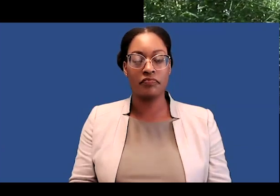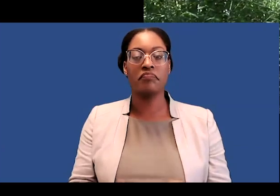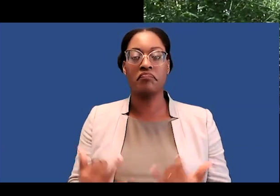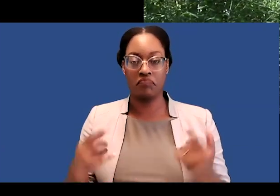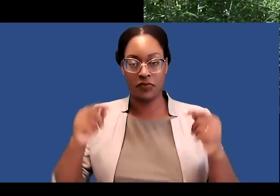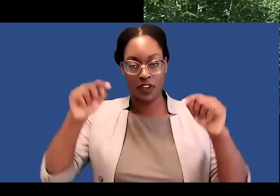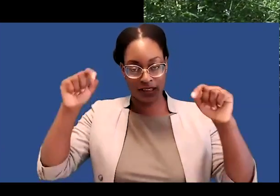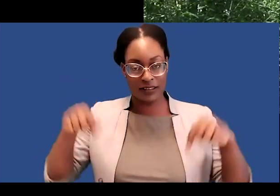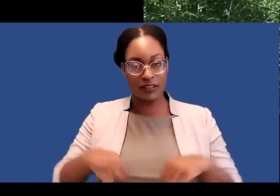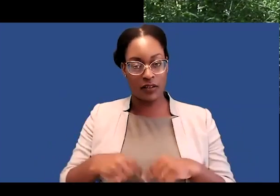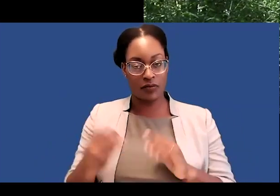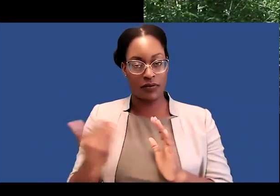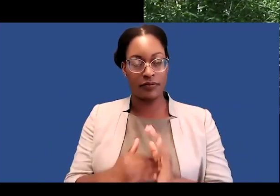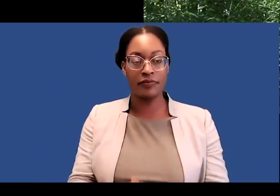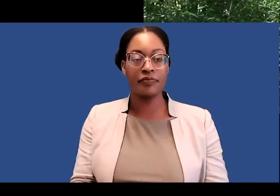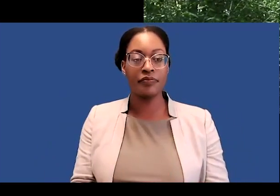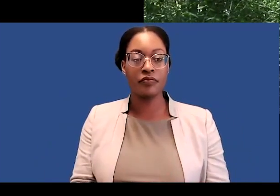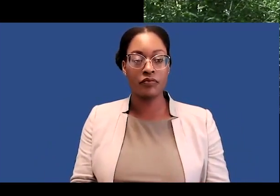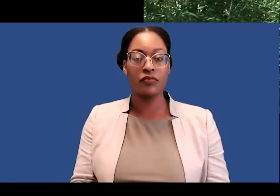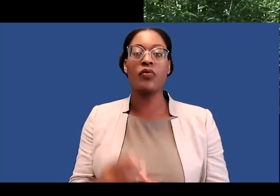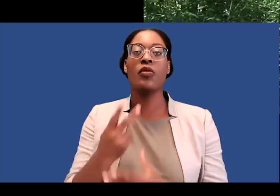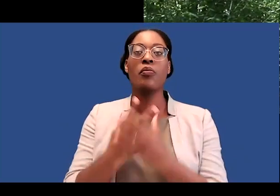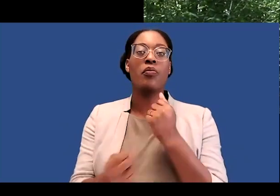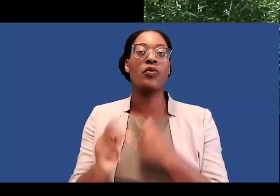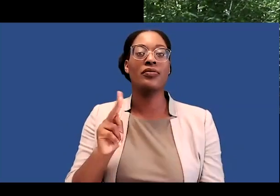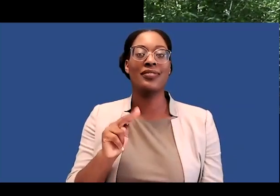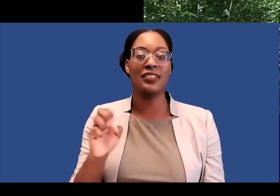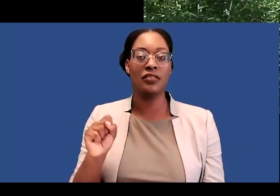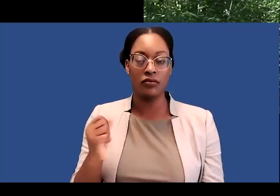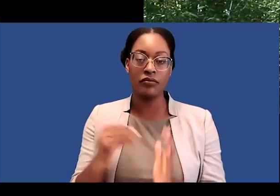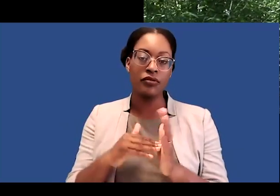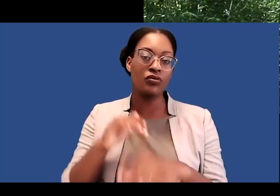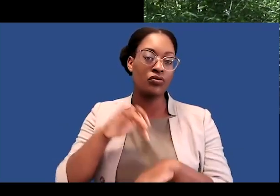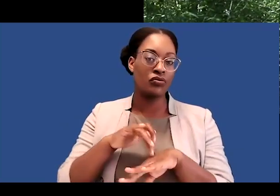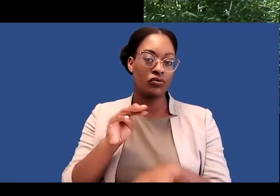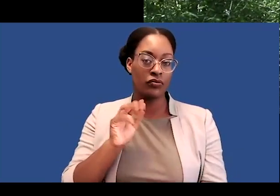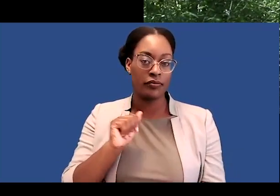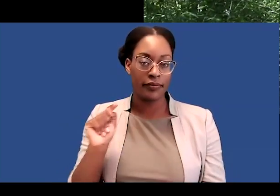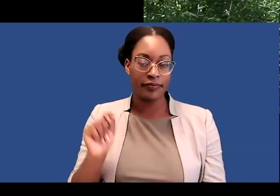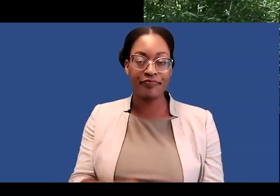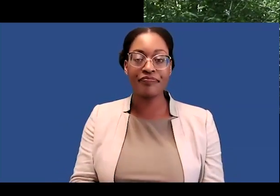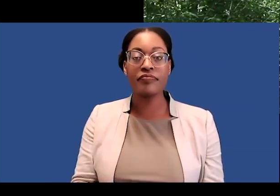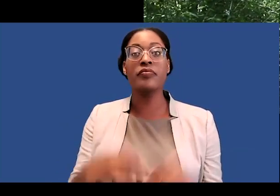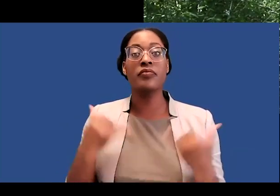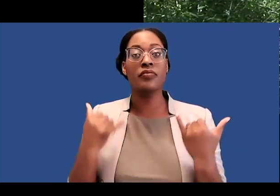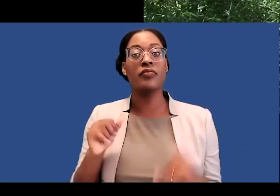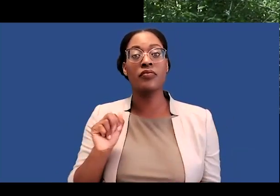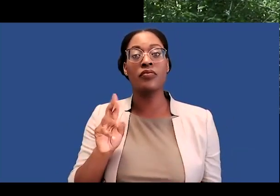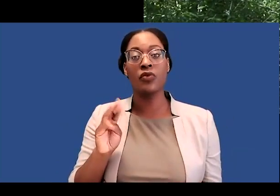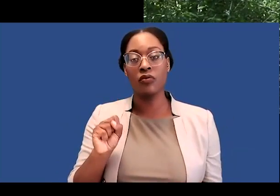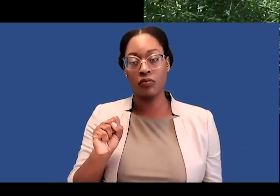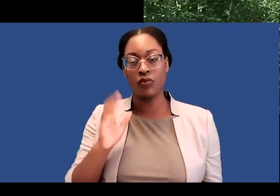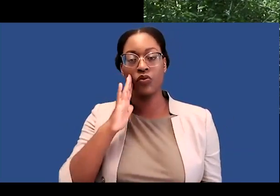And lower that down. Again, drop both knees. This time we're going to stretch the arms out in front of